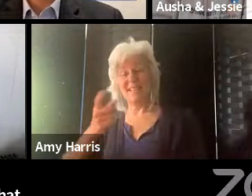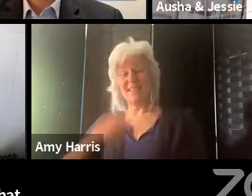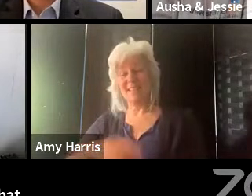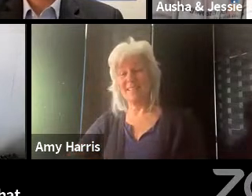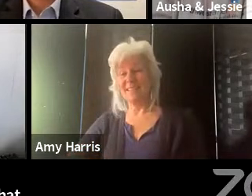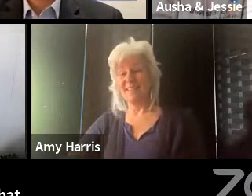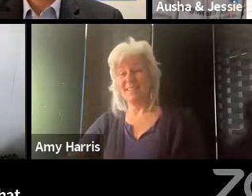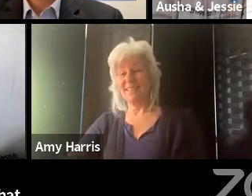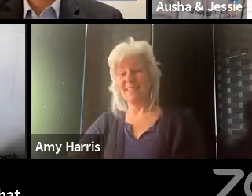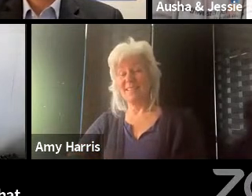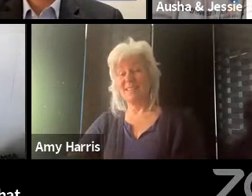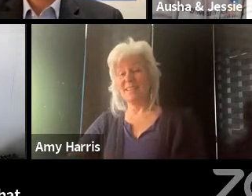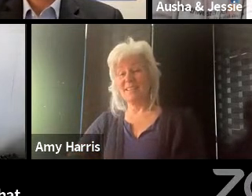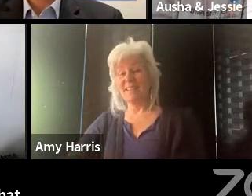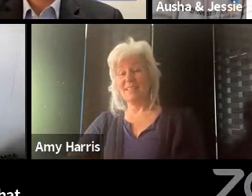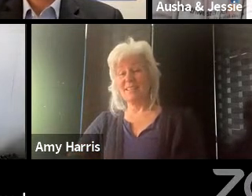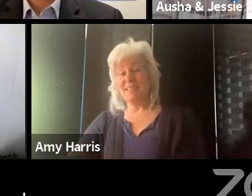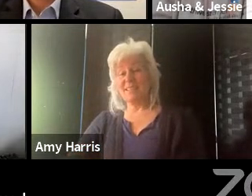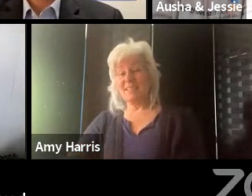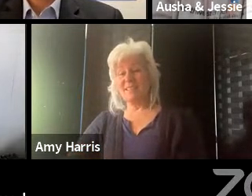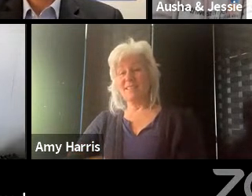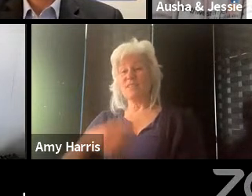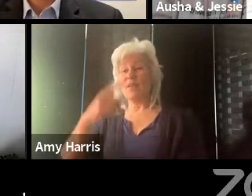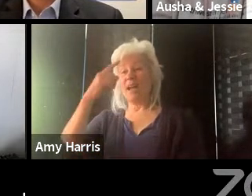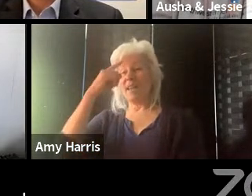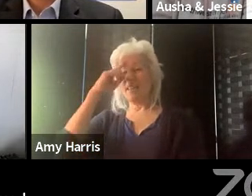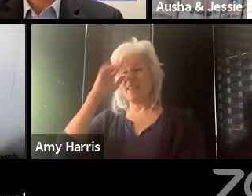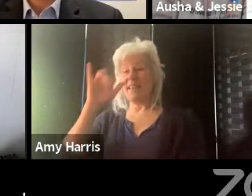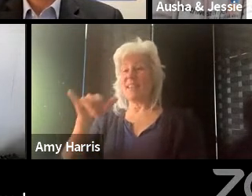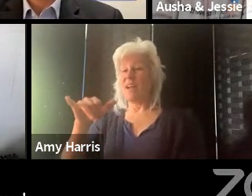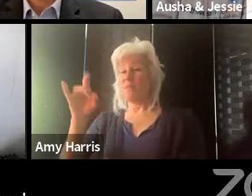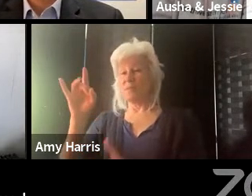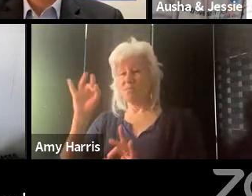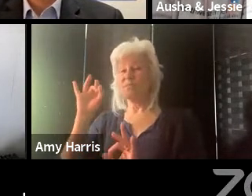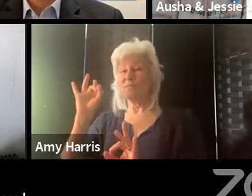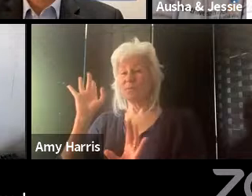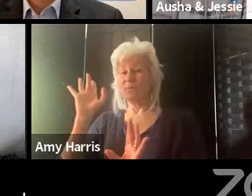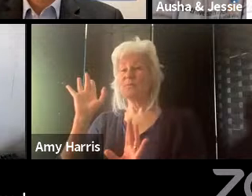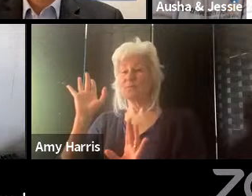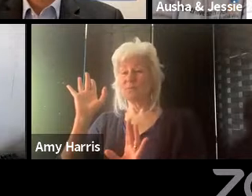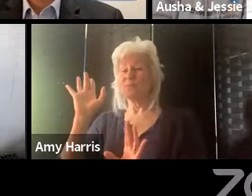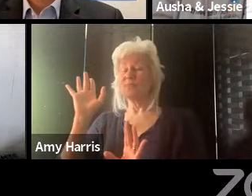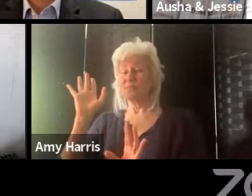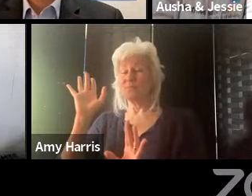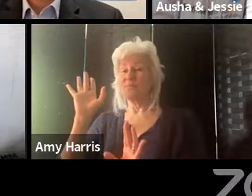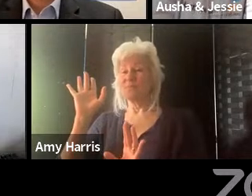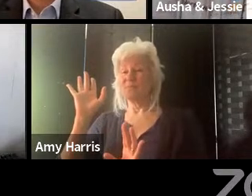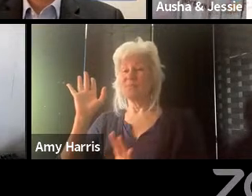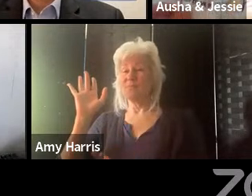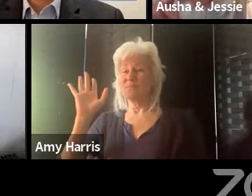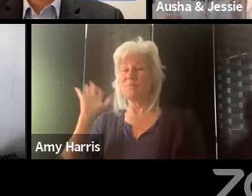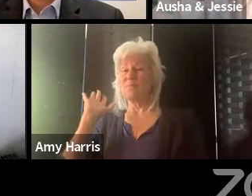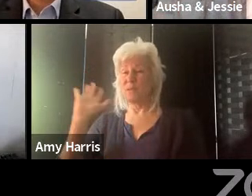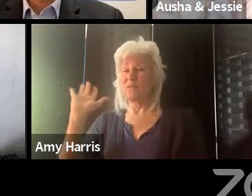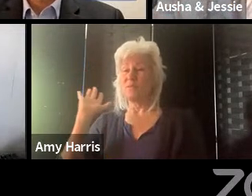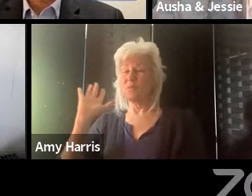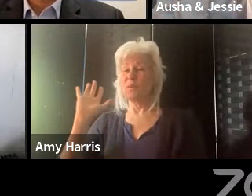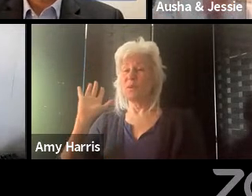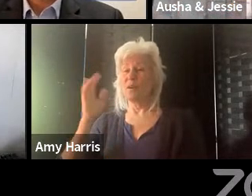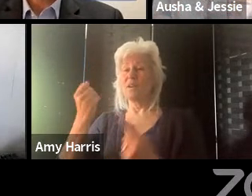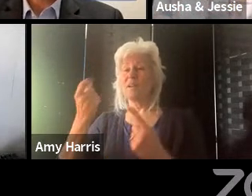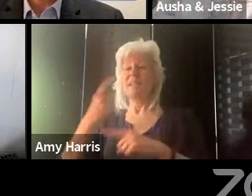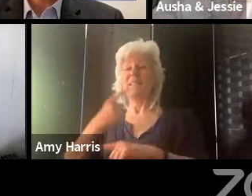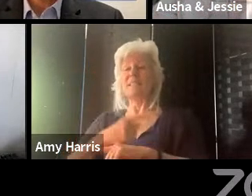so I think that was one of the tragedies that we had in our effort. And today I